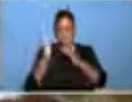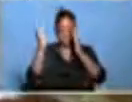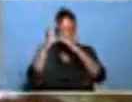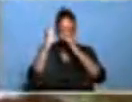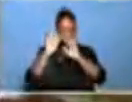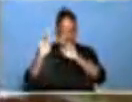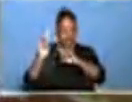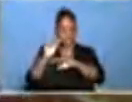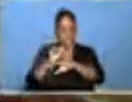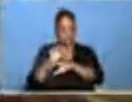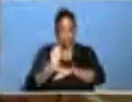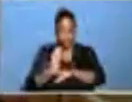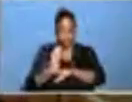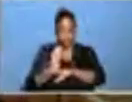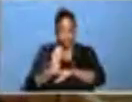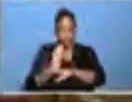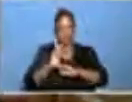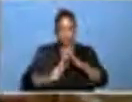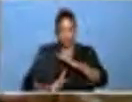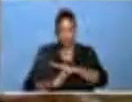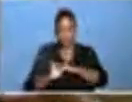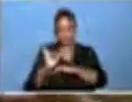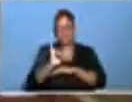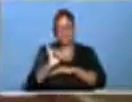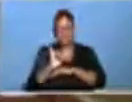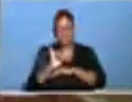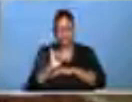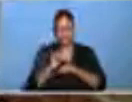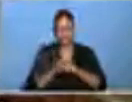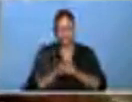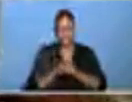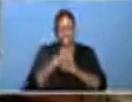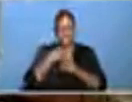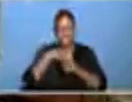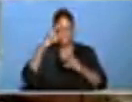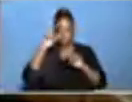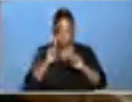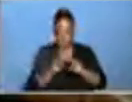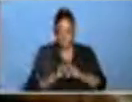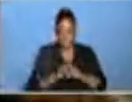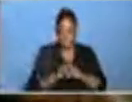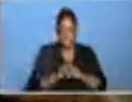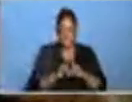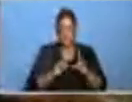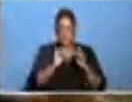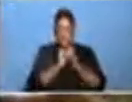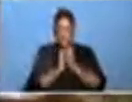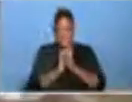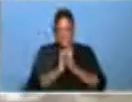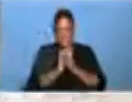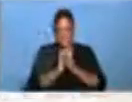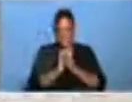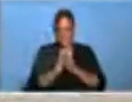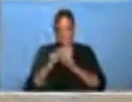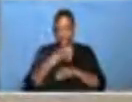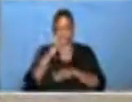go to Abaco, it will be a program similar to that. So I'm saying I agree that individuals for parole, they ought to be